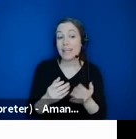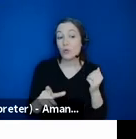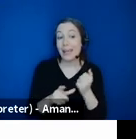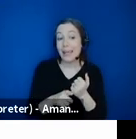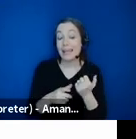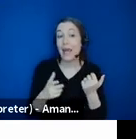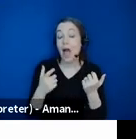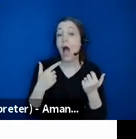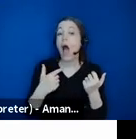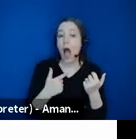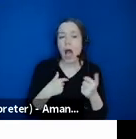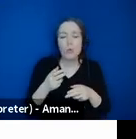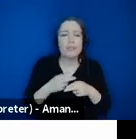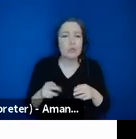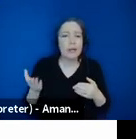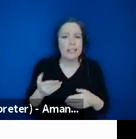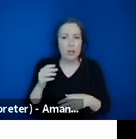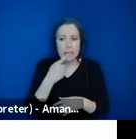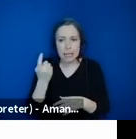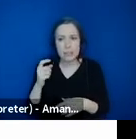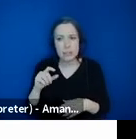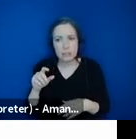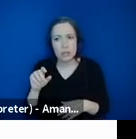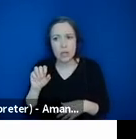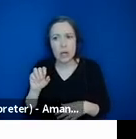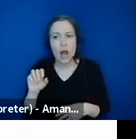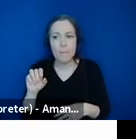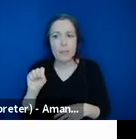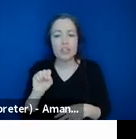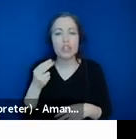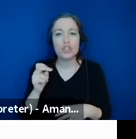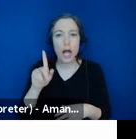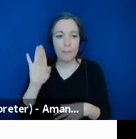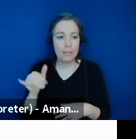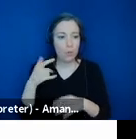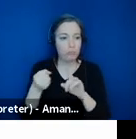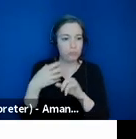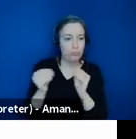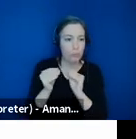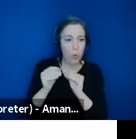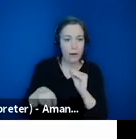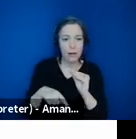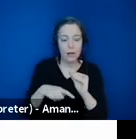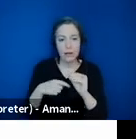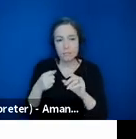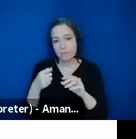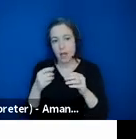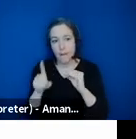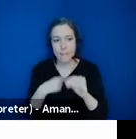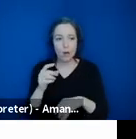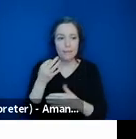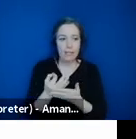brief on that step. After you apply, we will process your application in the admissions office, and then you will get a